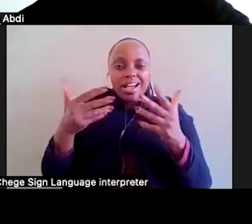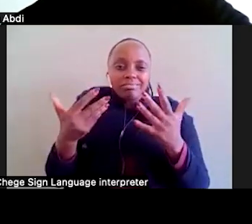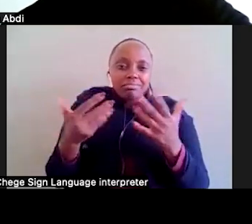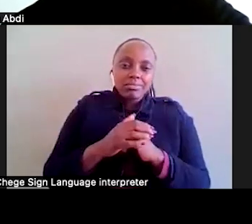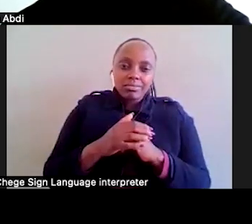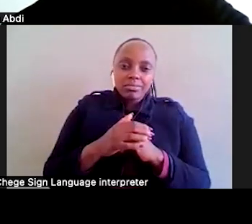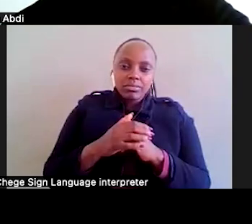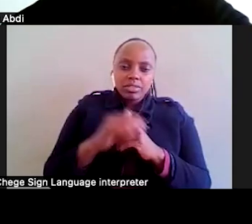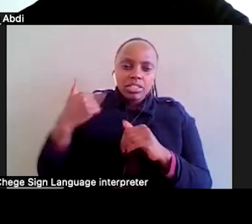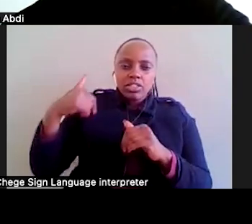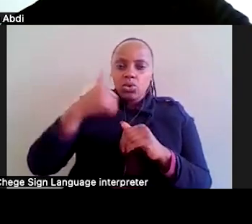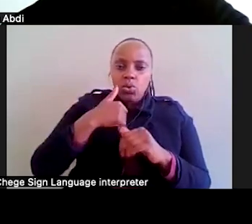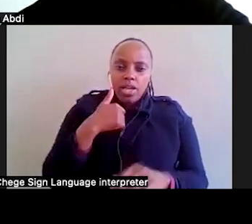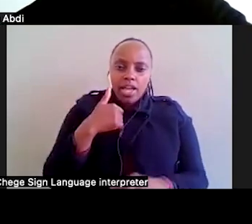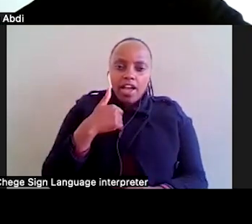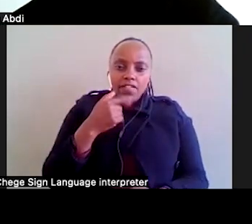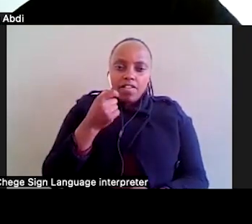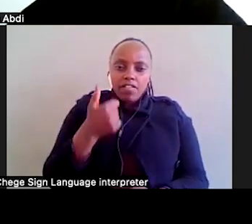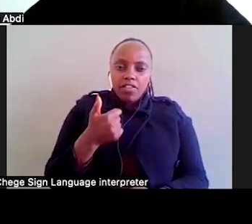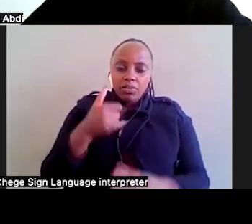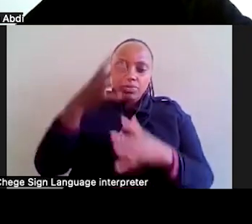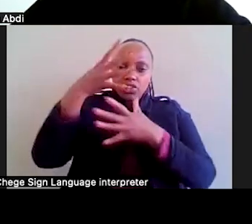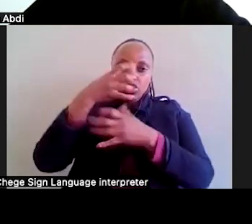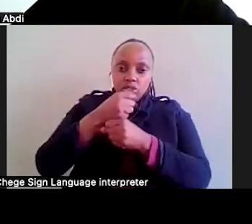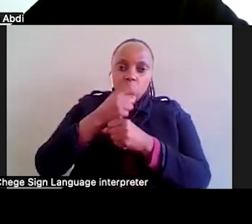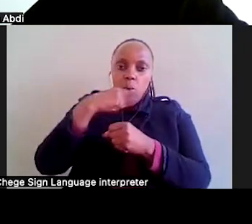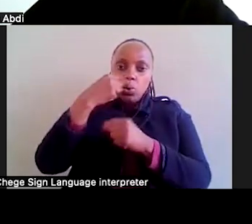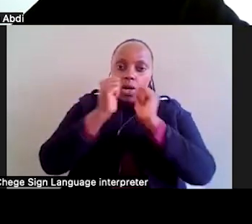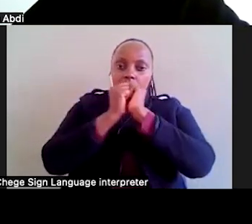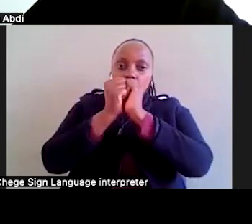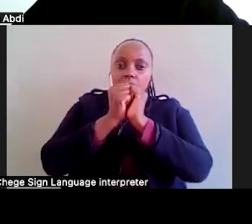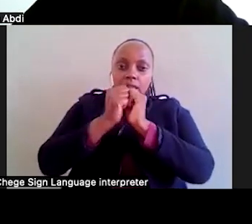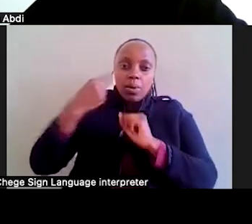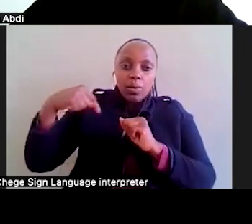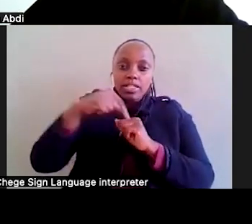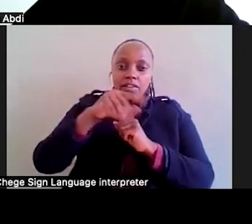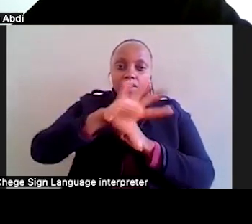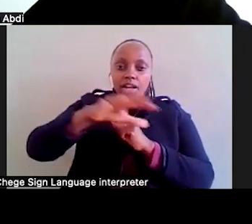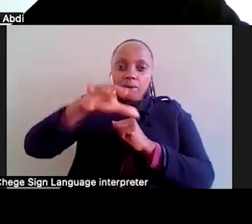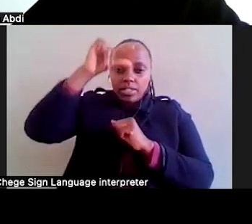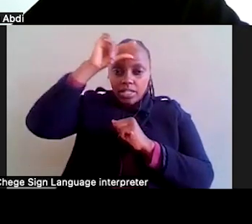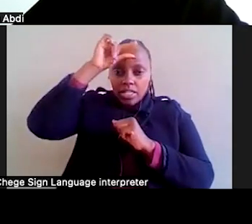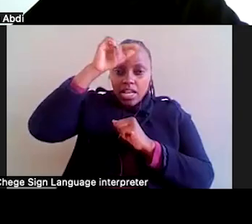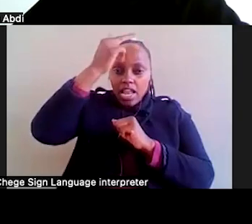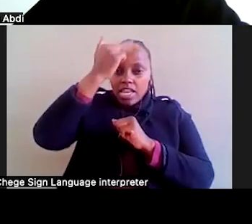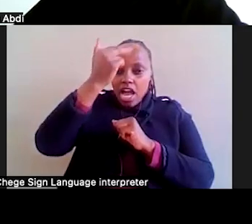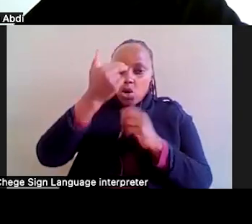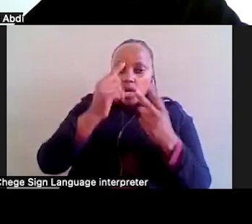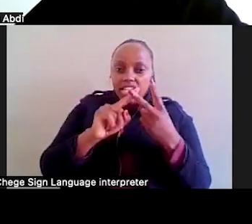we have a number of stakeholders who are here with us, the county government of Narok.